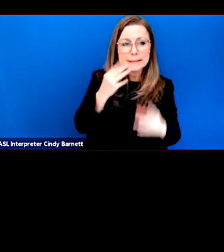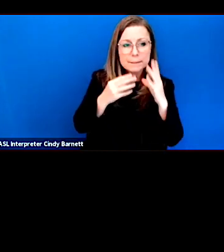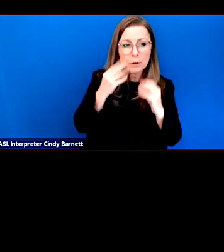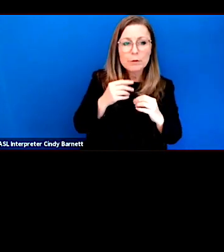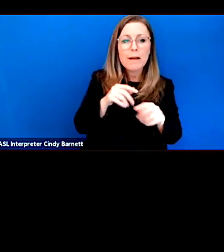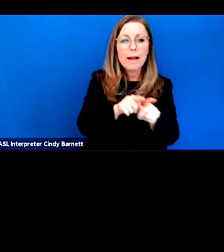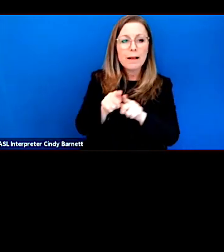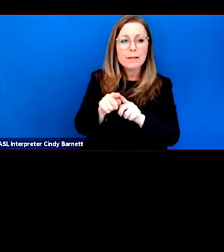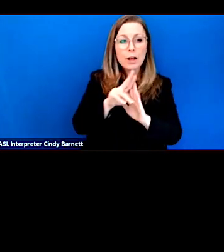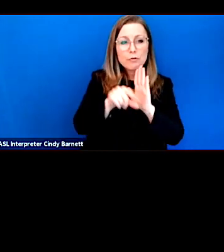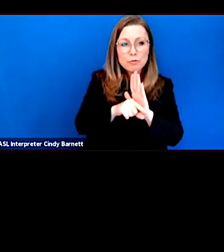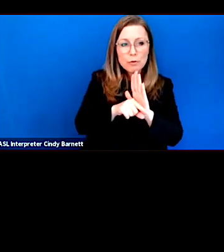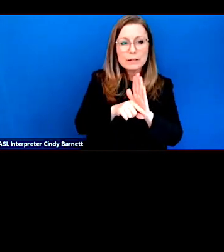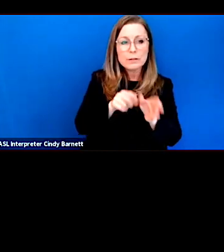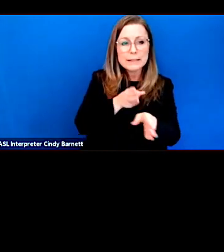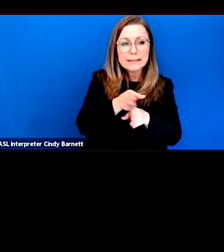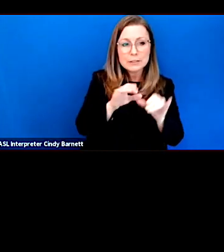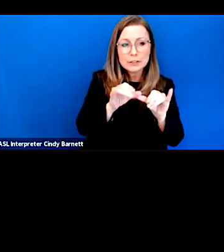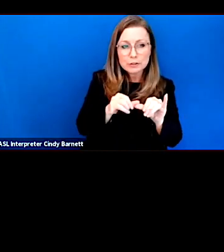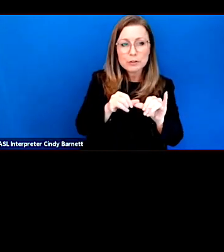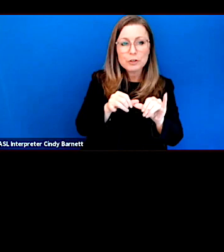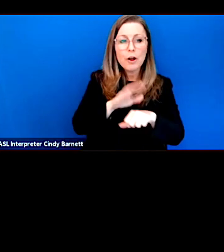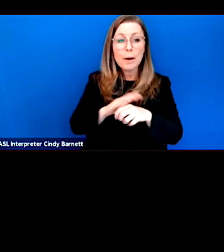And here, this is kind of